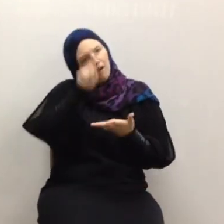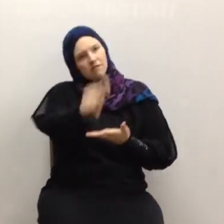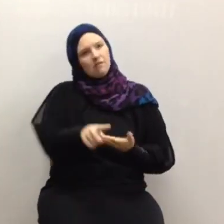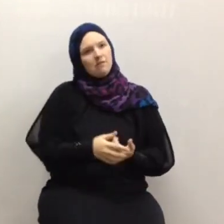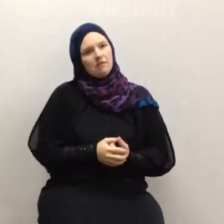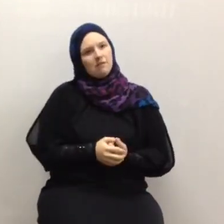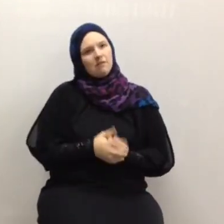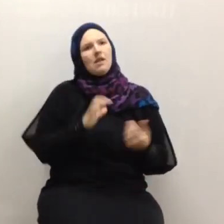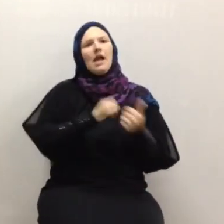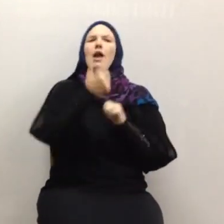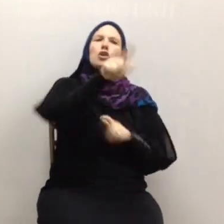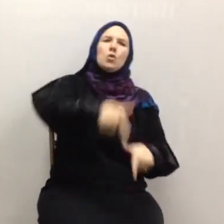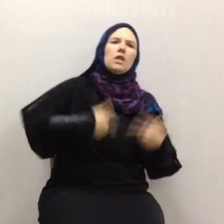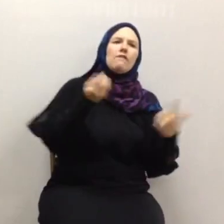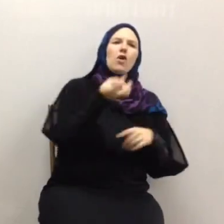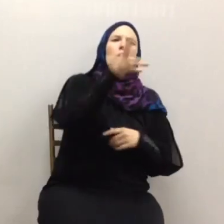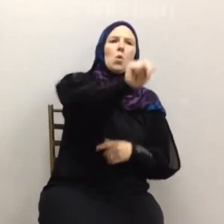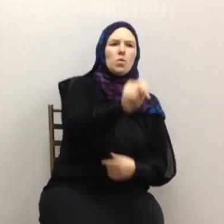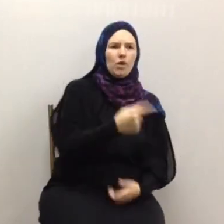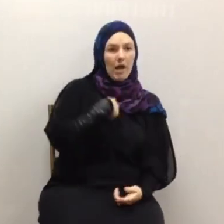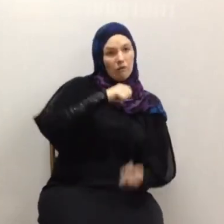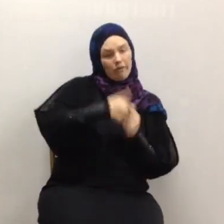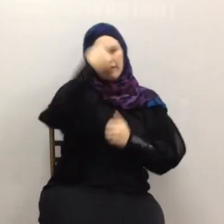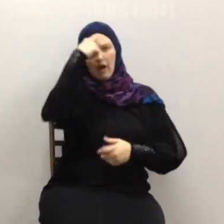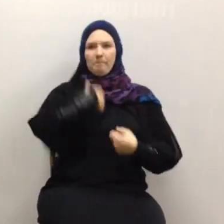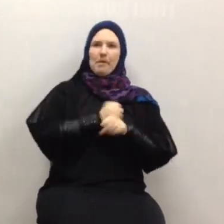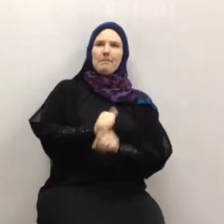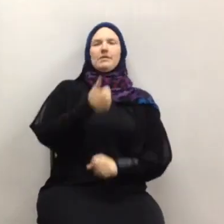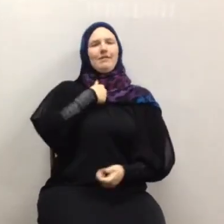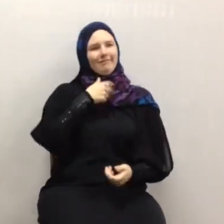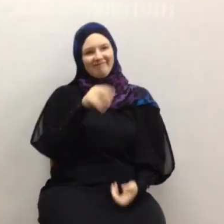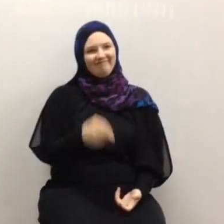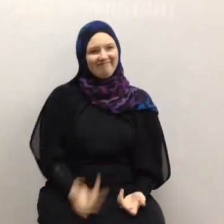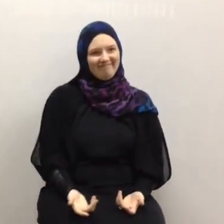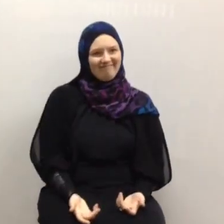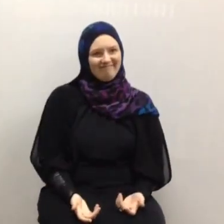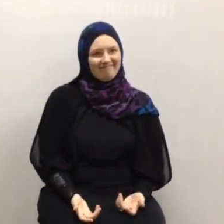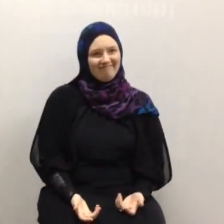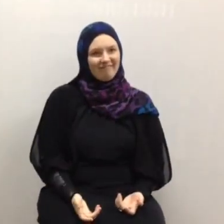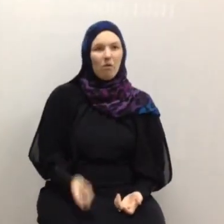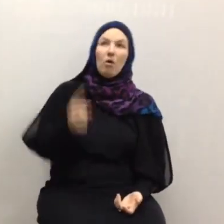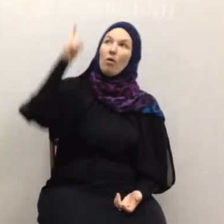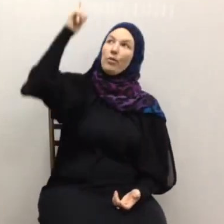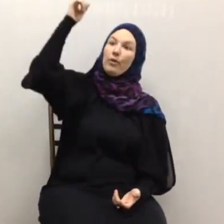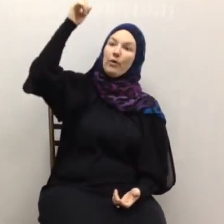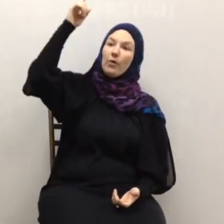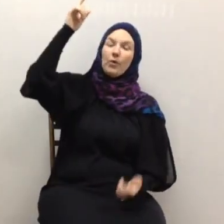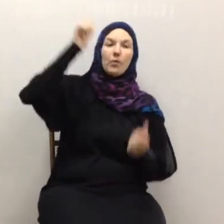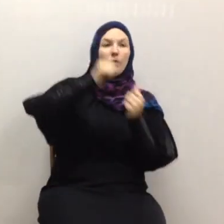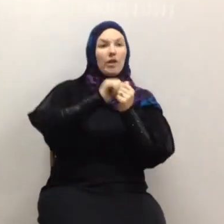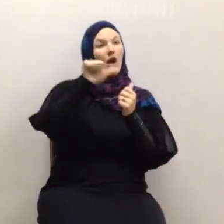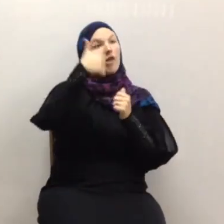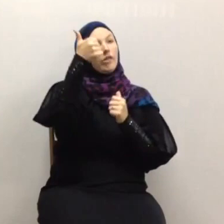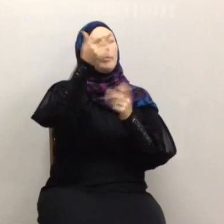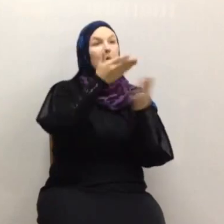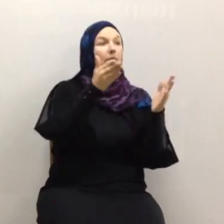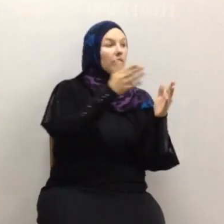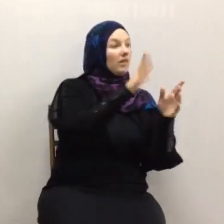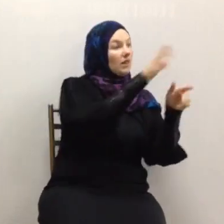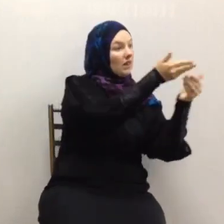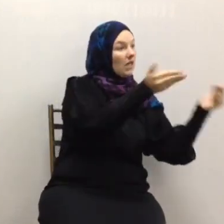own? How do they associate gods with Allah? How do people remember